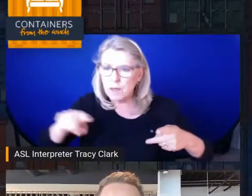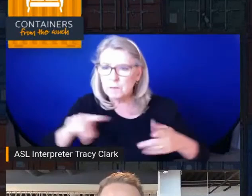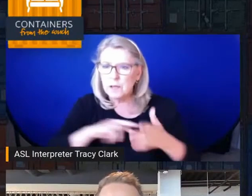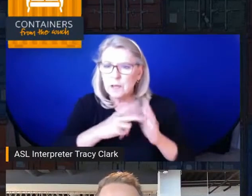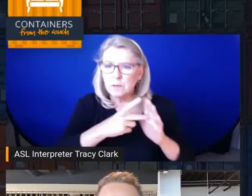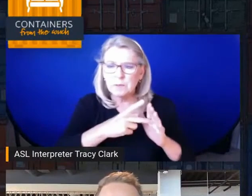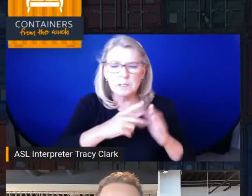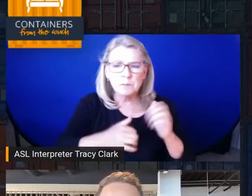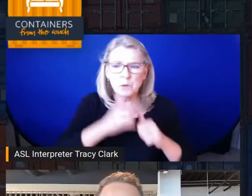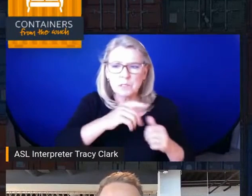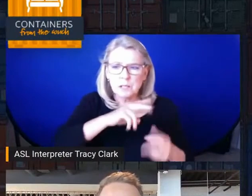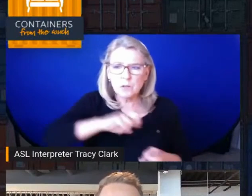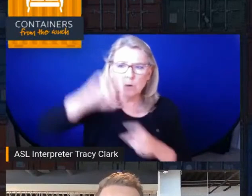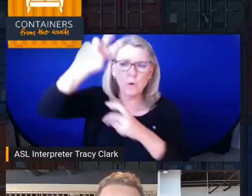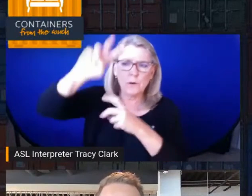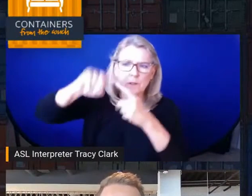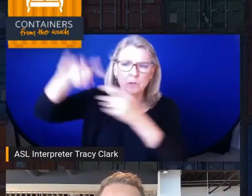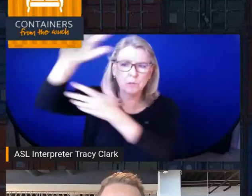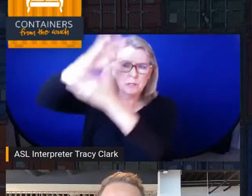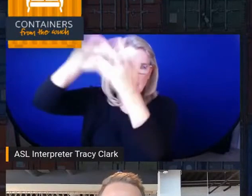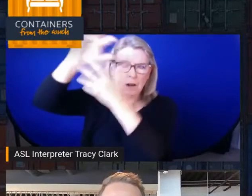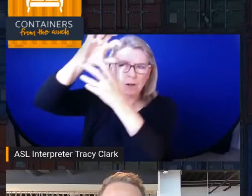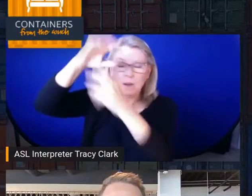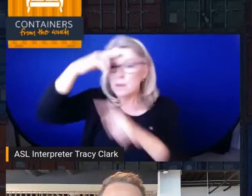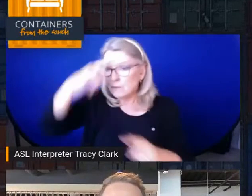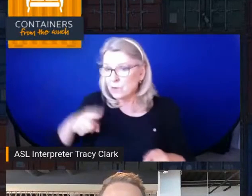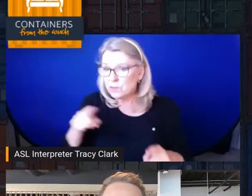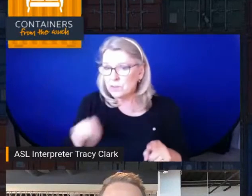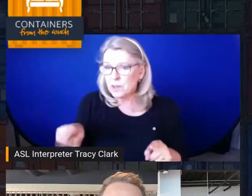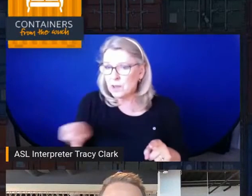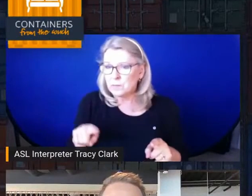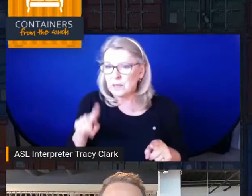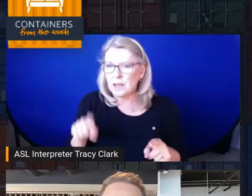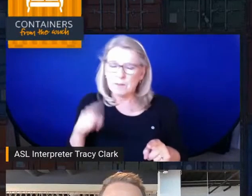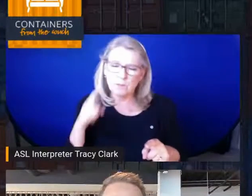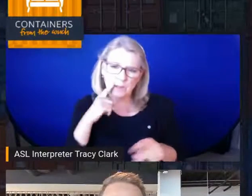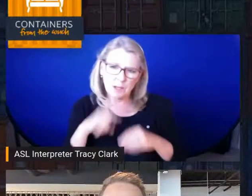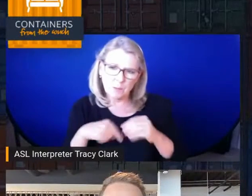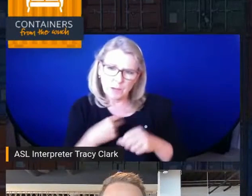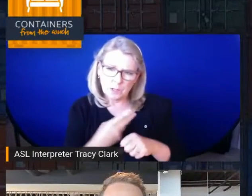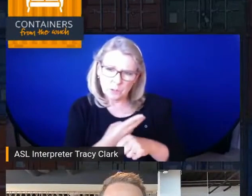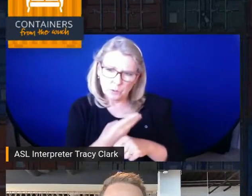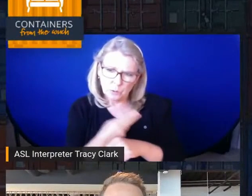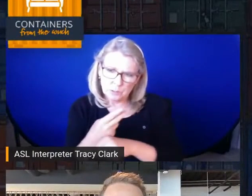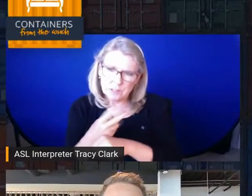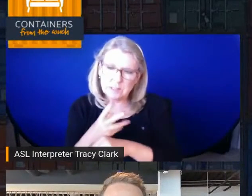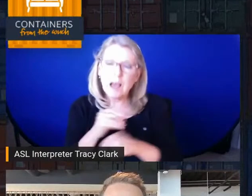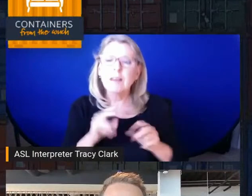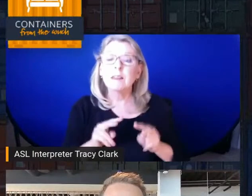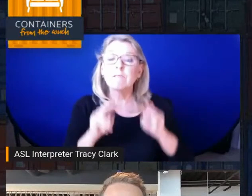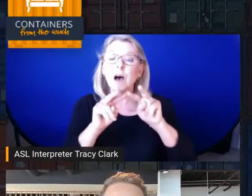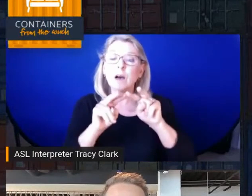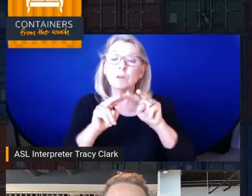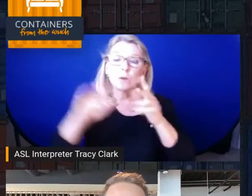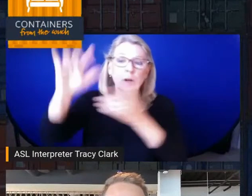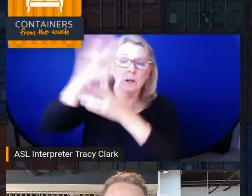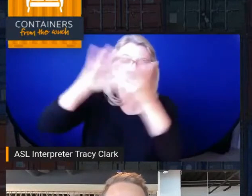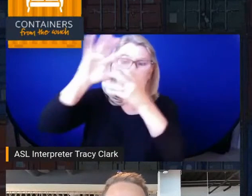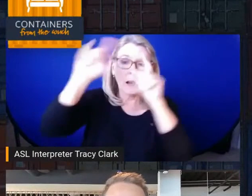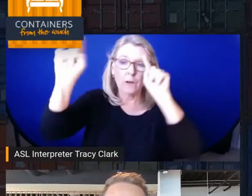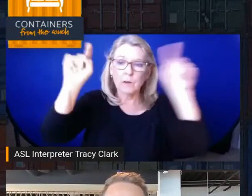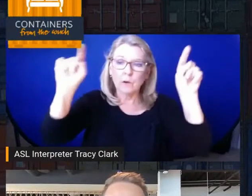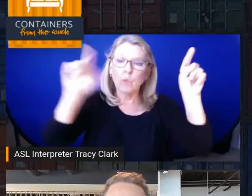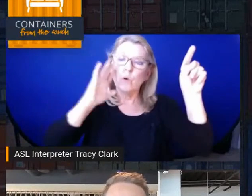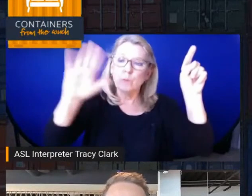right? And indeed they need to think about the use cases and the value that cloud will be bringing to them,